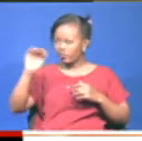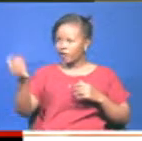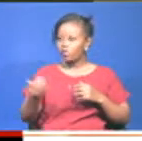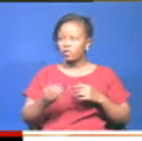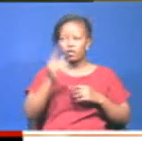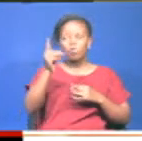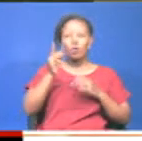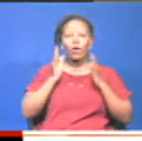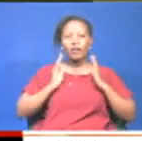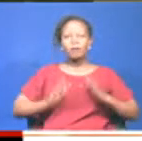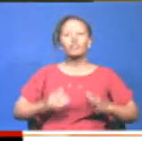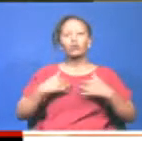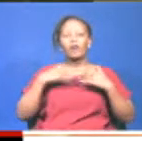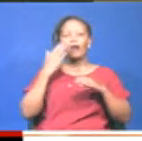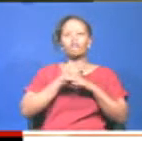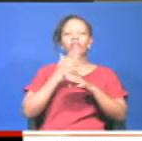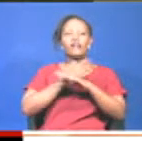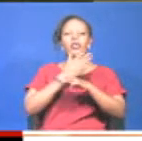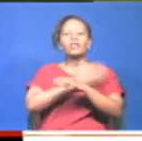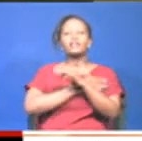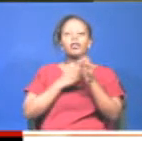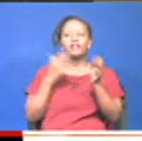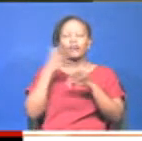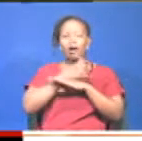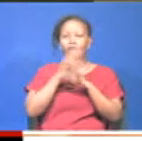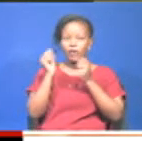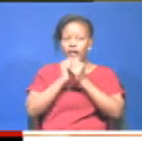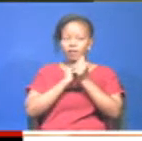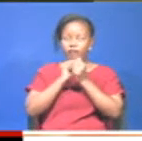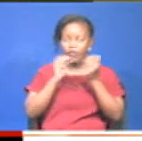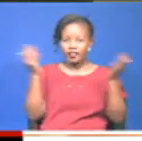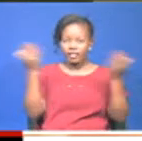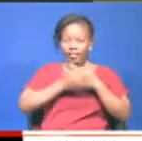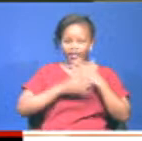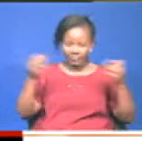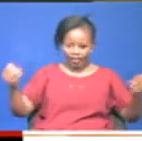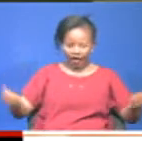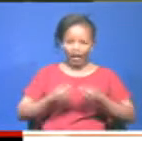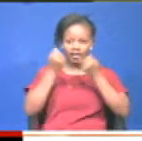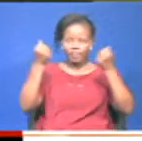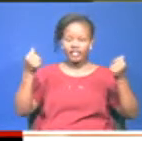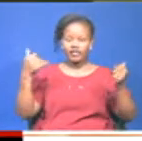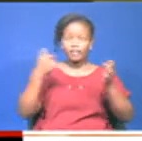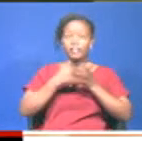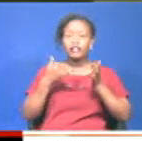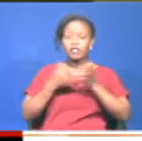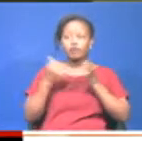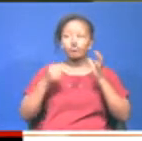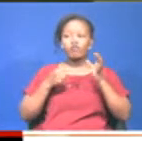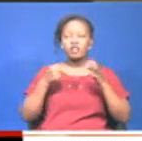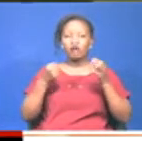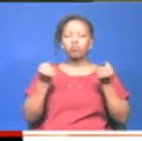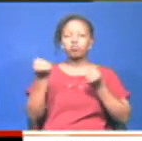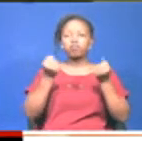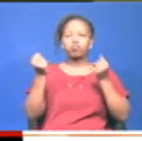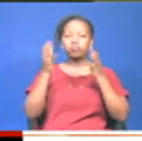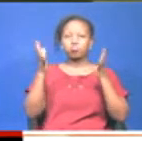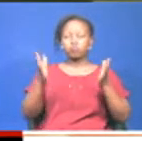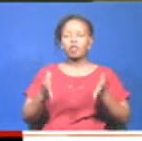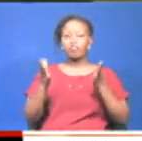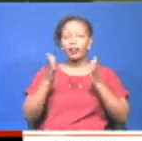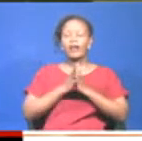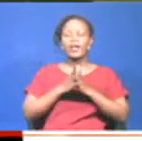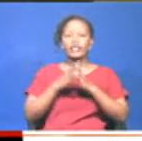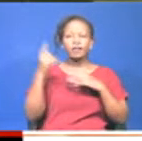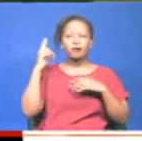injuries sustained in the Friday night accident, which involved a motorcycle and a trailer. Kajiado